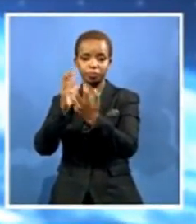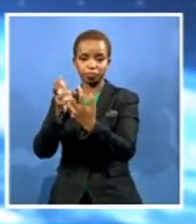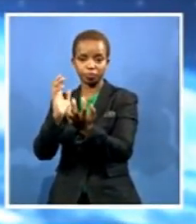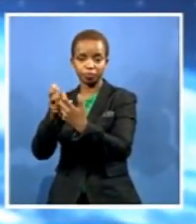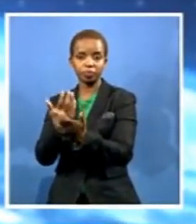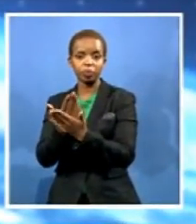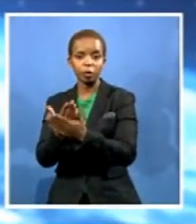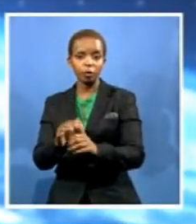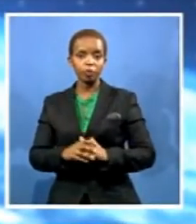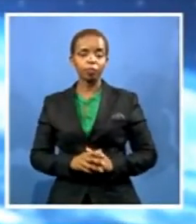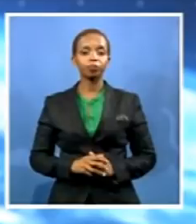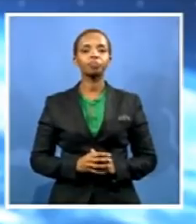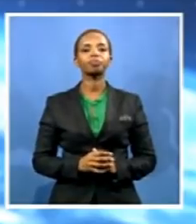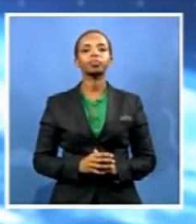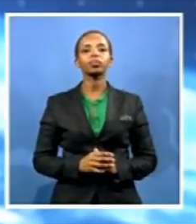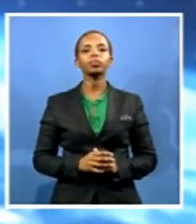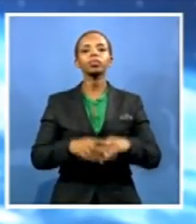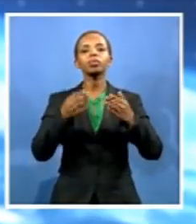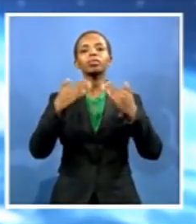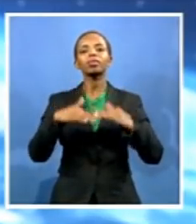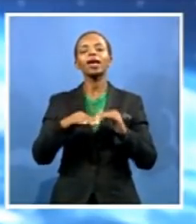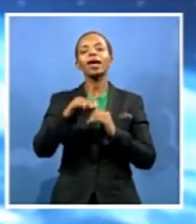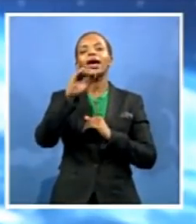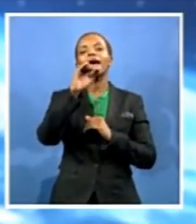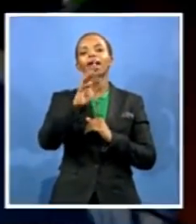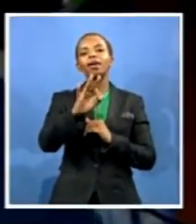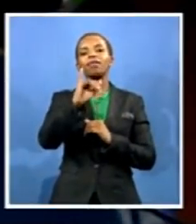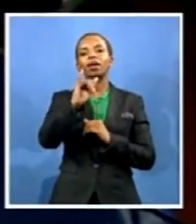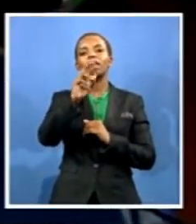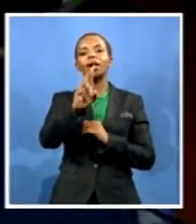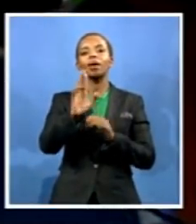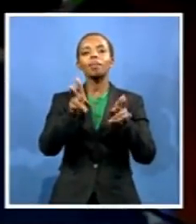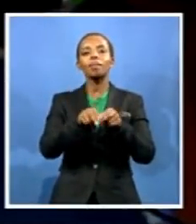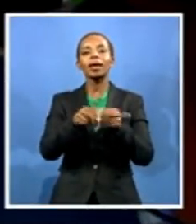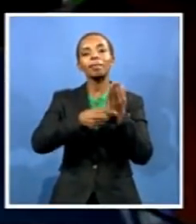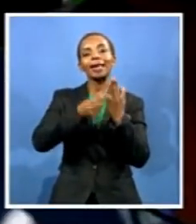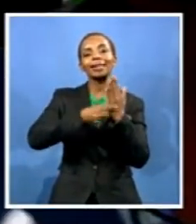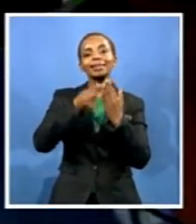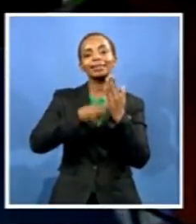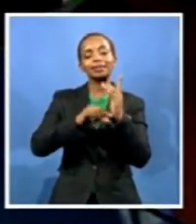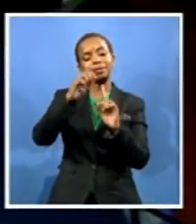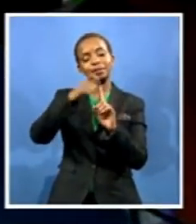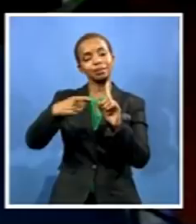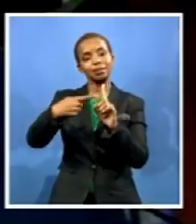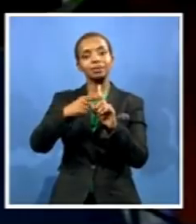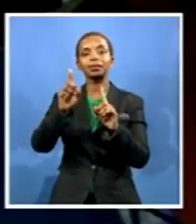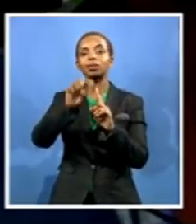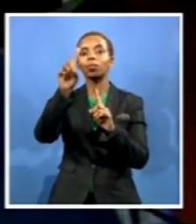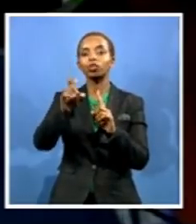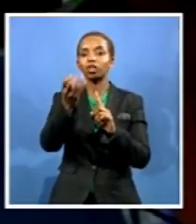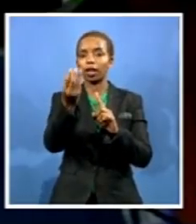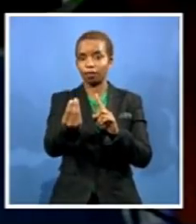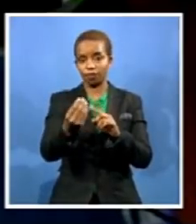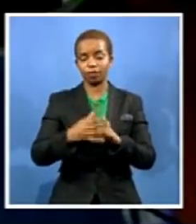FII magazine with a question. Stuart Spear. Yes, thank you very much. It's a question for